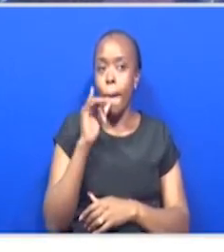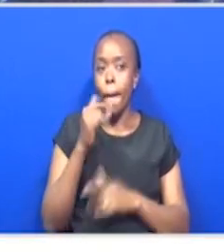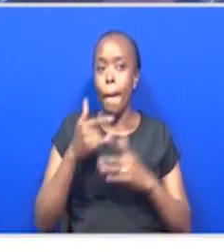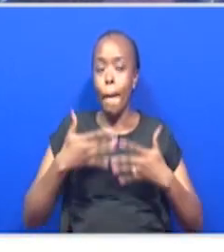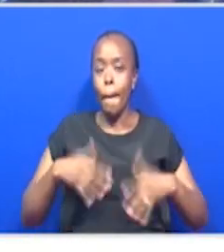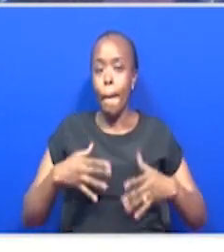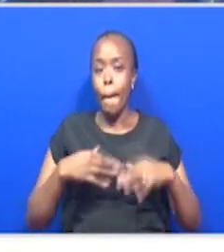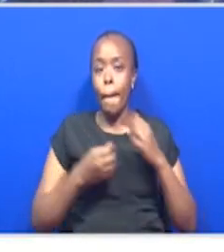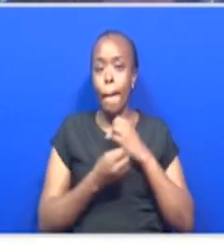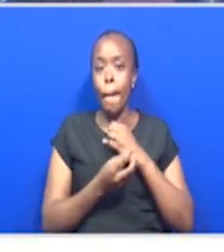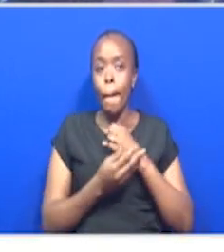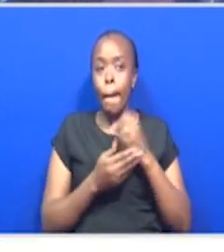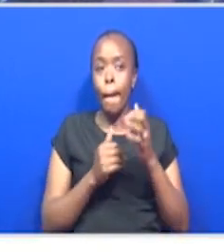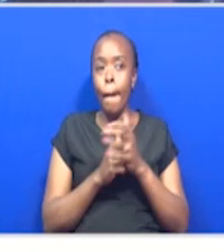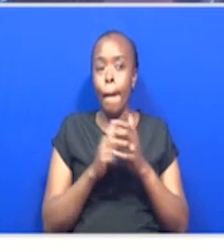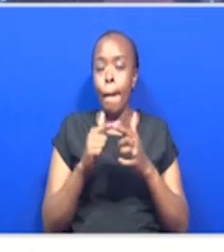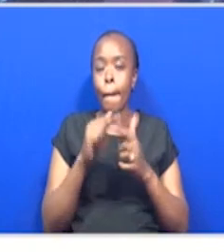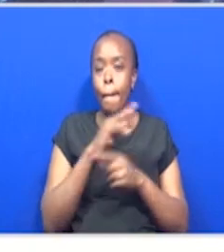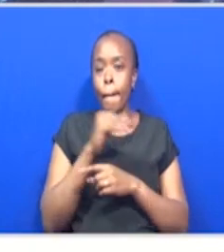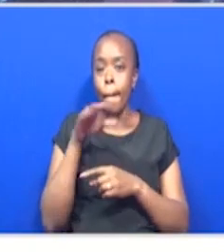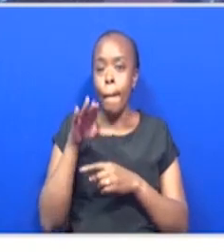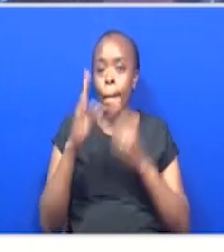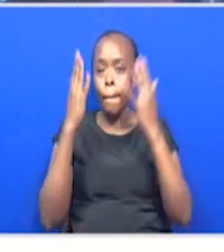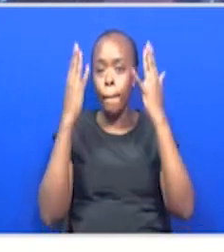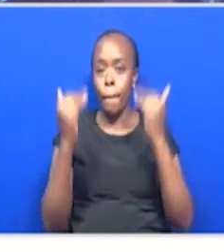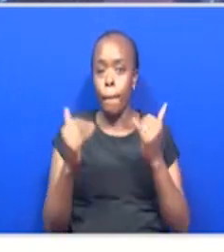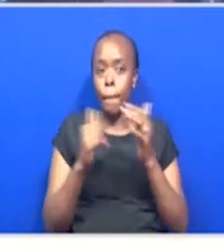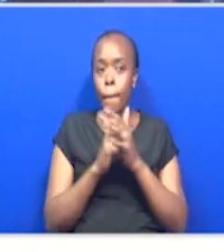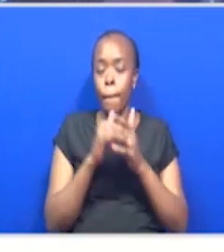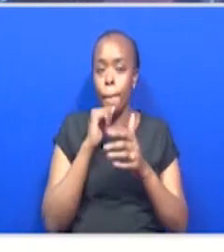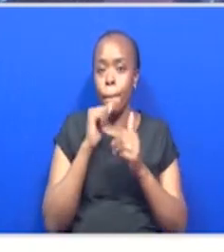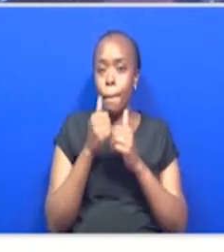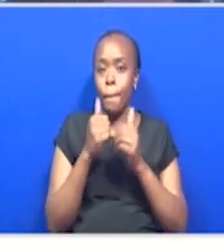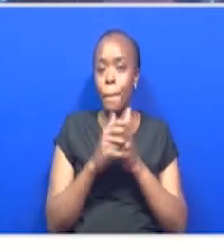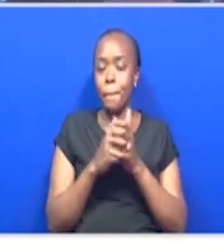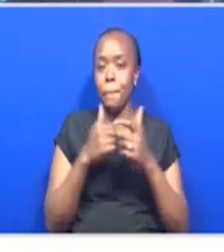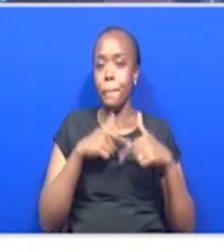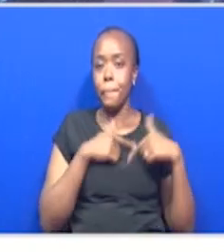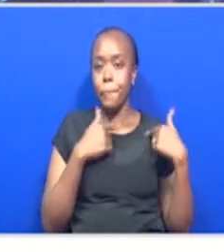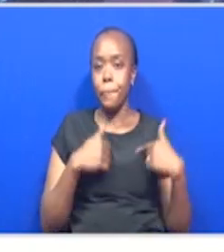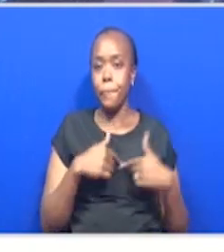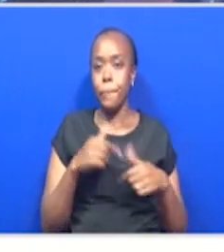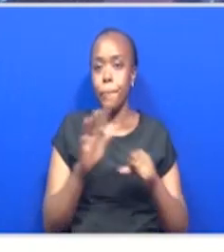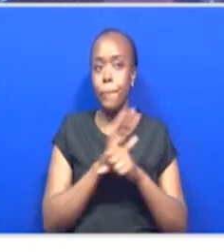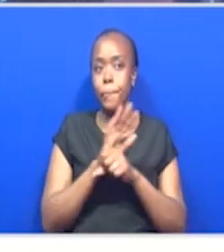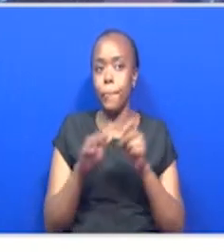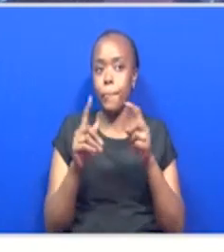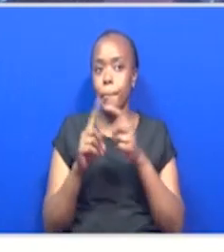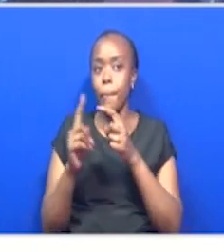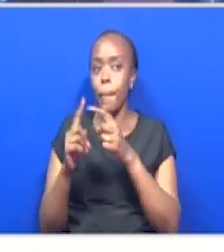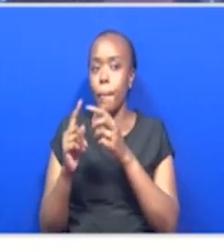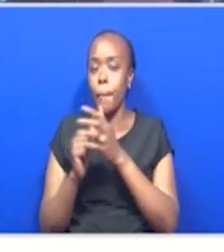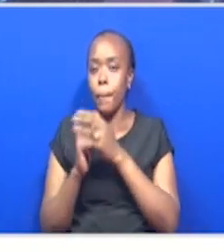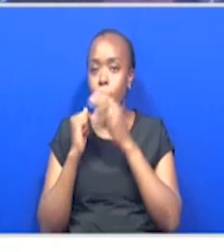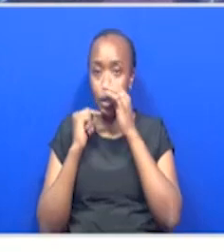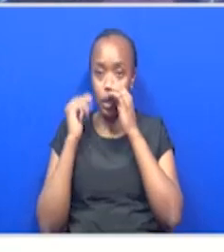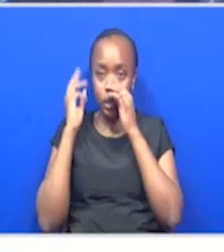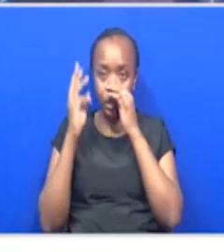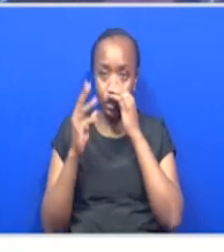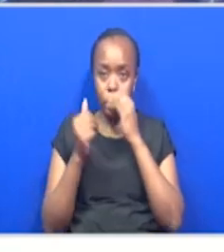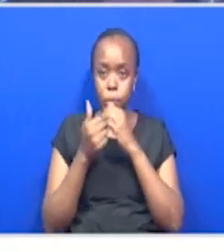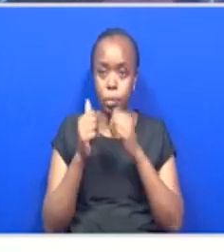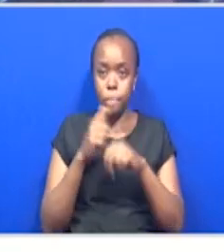residents narrating the done deeds and their current situations with their hearts full of pain that they will have to numb with